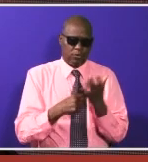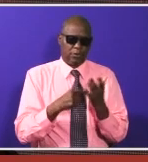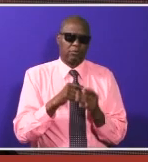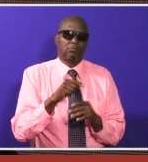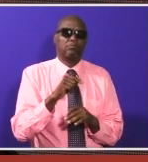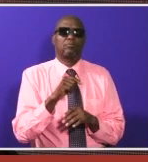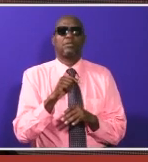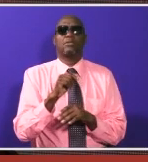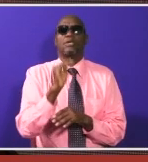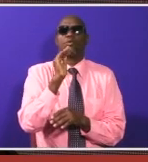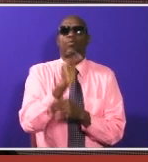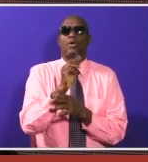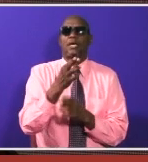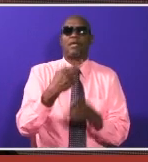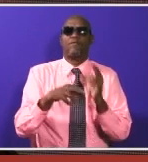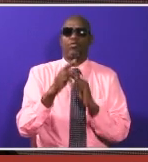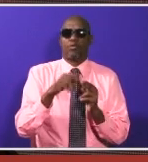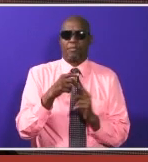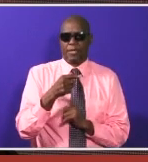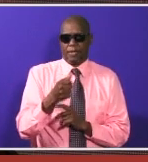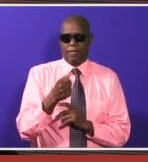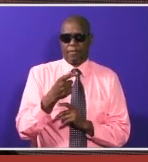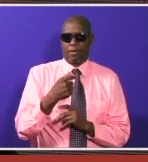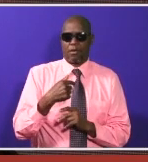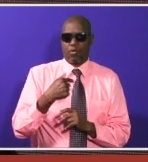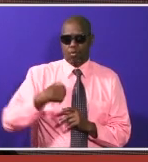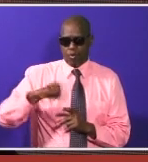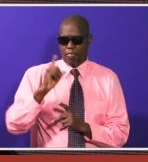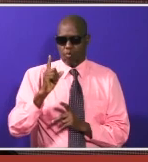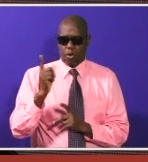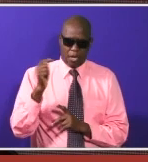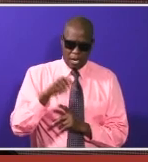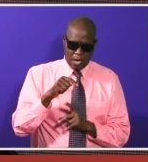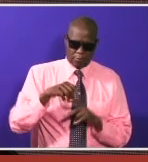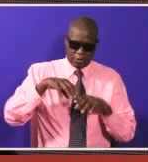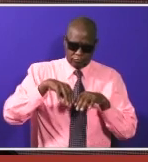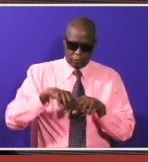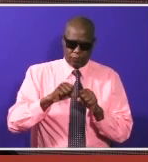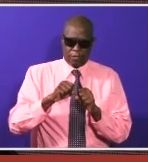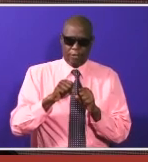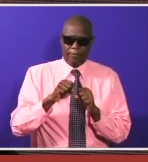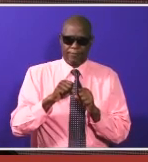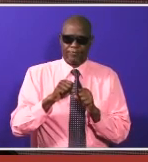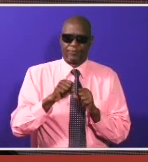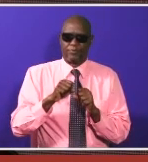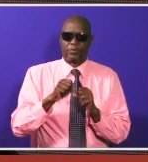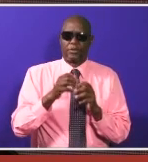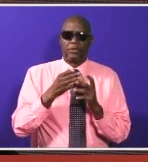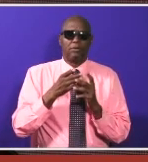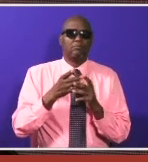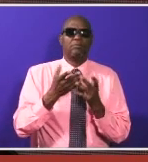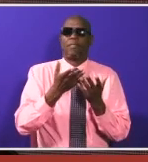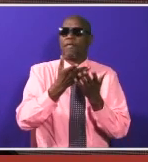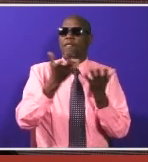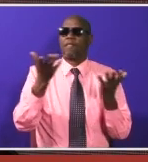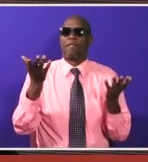pay. When they request for review of pay, we are the ones then who have to look at across the public service, how